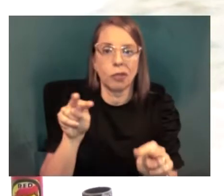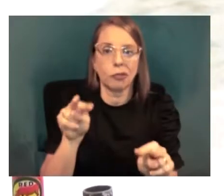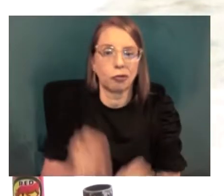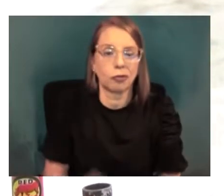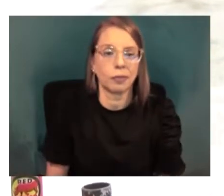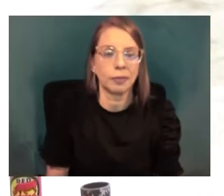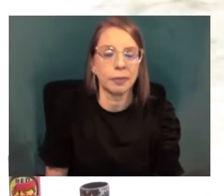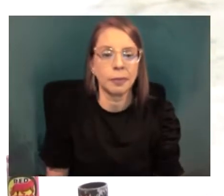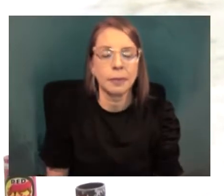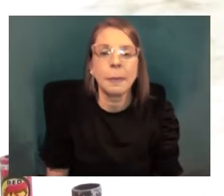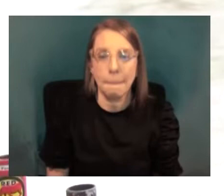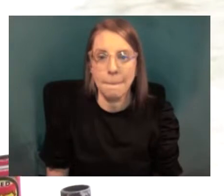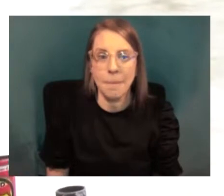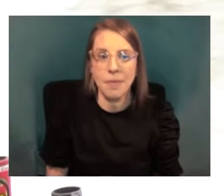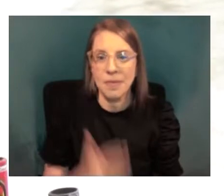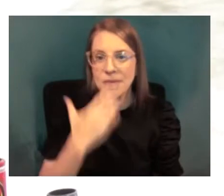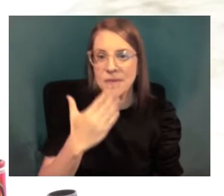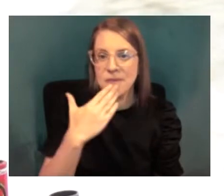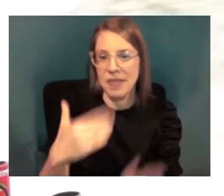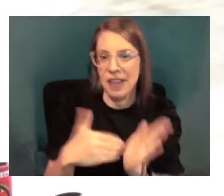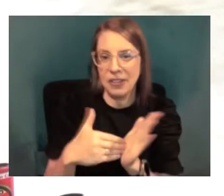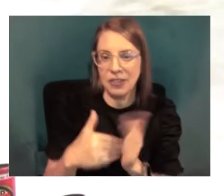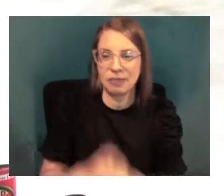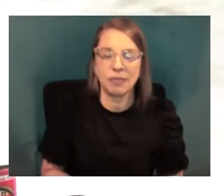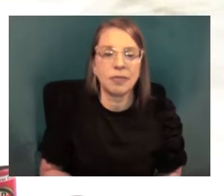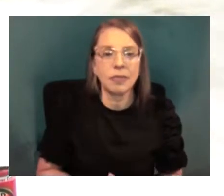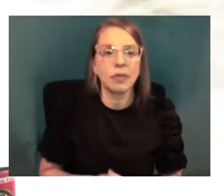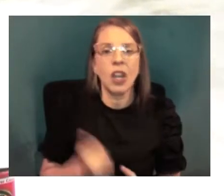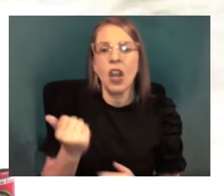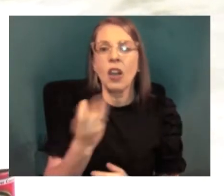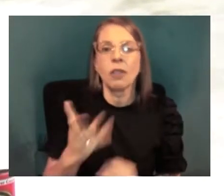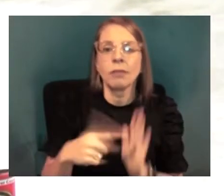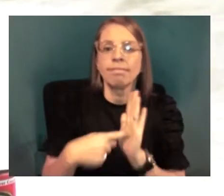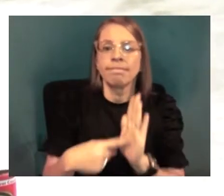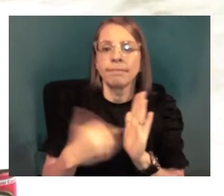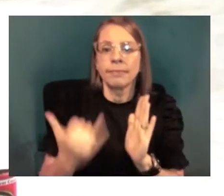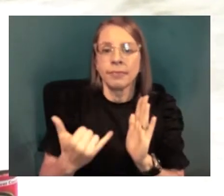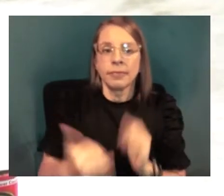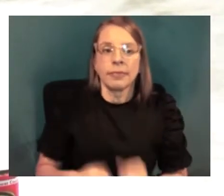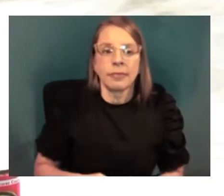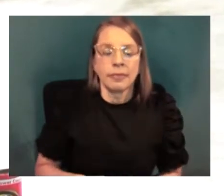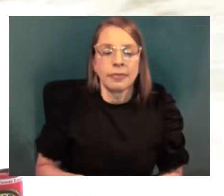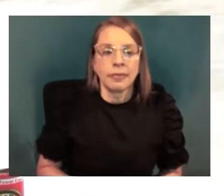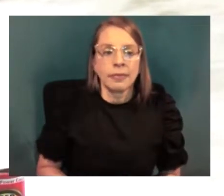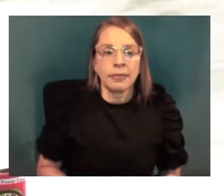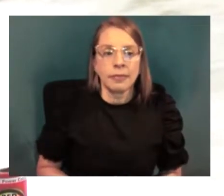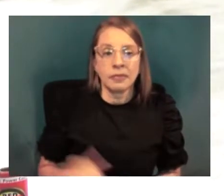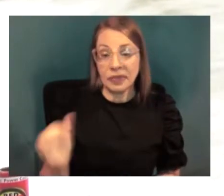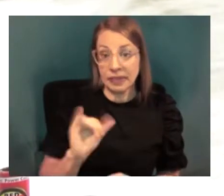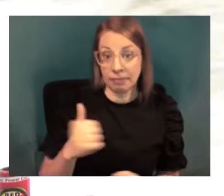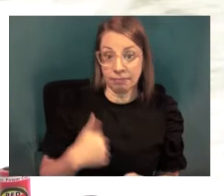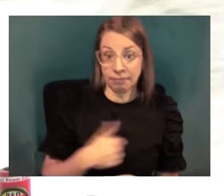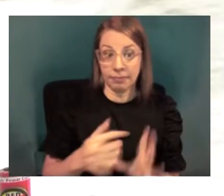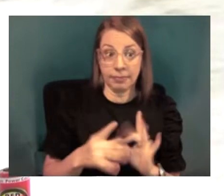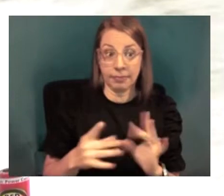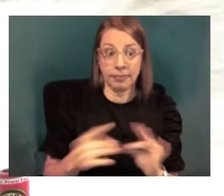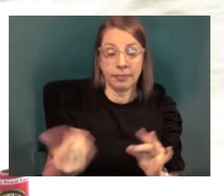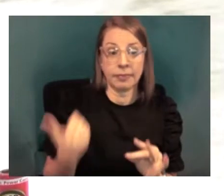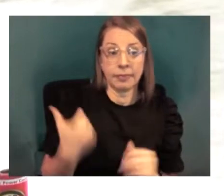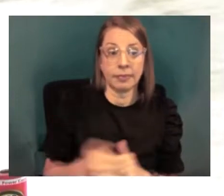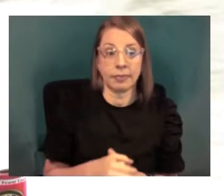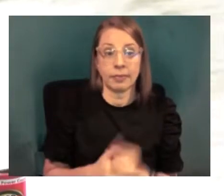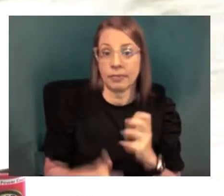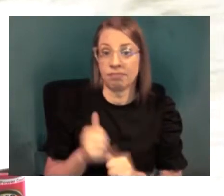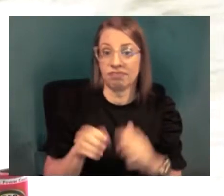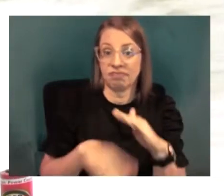Yeah, thanks, Doctor. So we're going to do a couple of demonstrations today. Like we talked about, just the most basic of sparklers. I